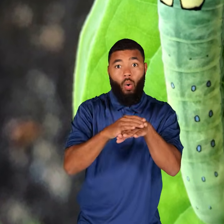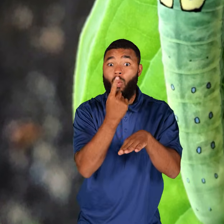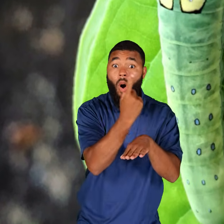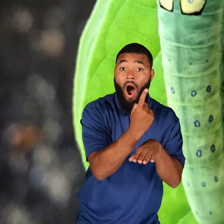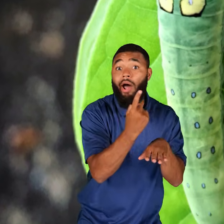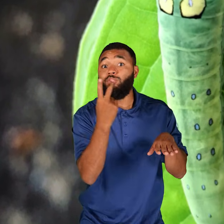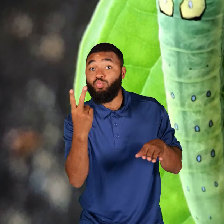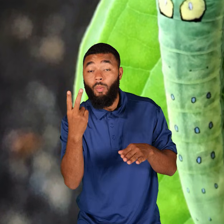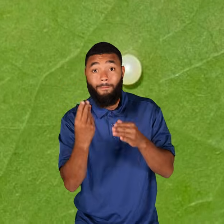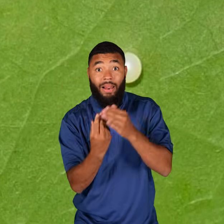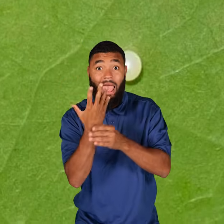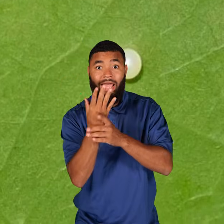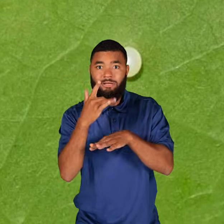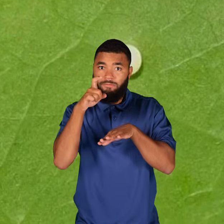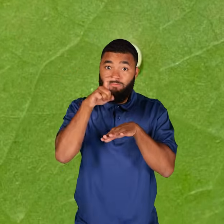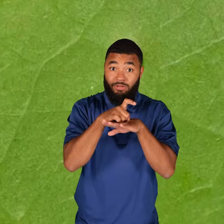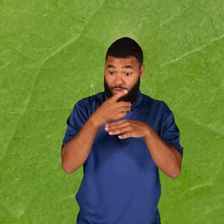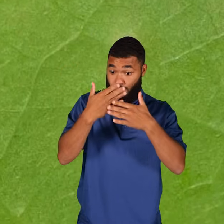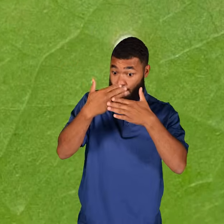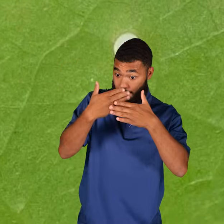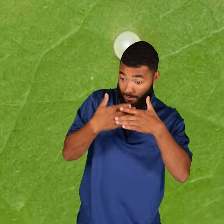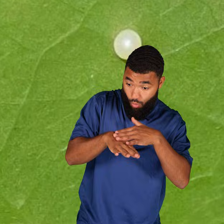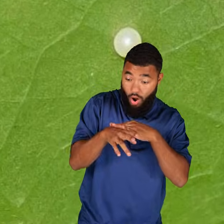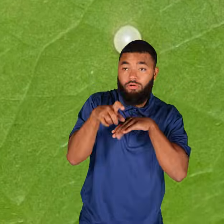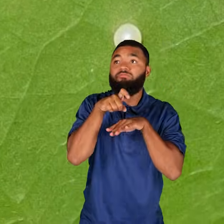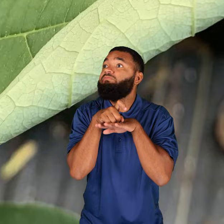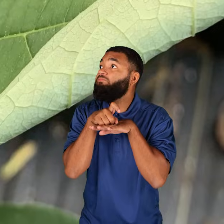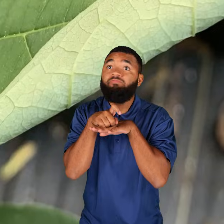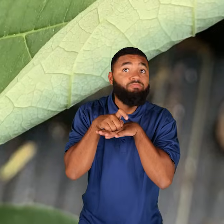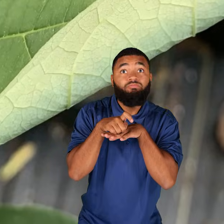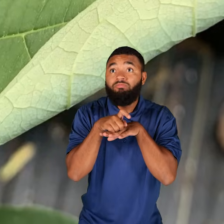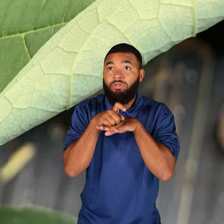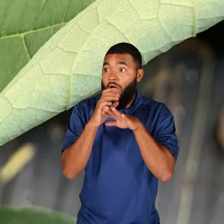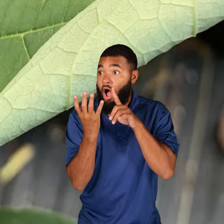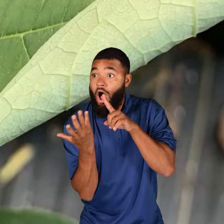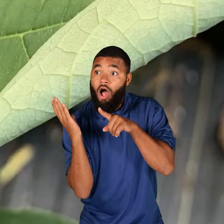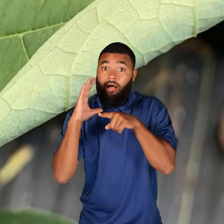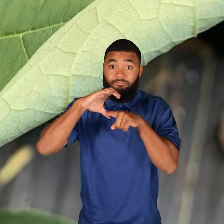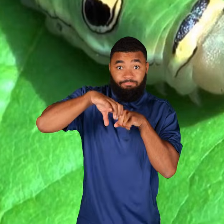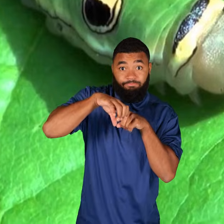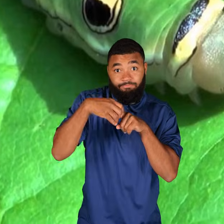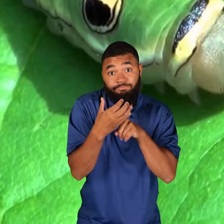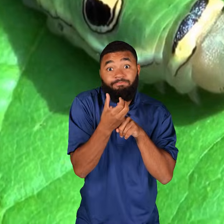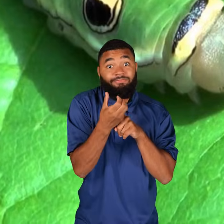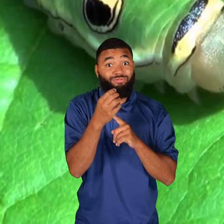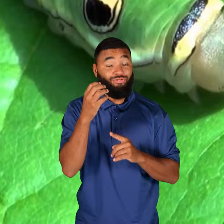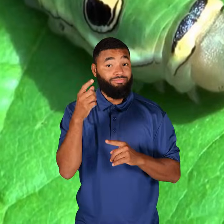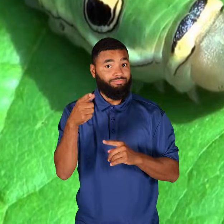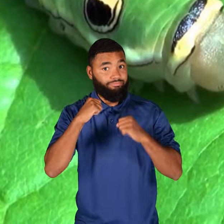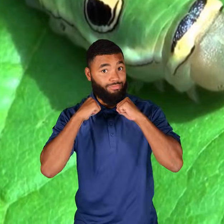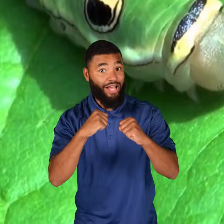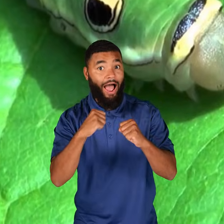a host plant. The insects hatch from eggs laid on that plant and create a leaf shelter there, eating leaf